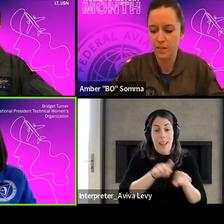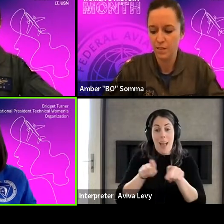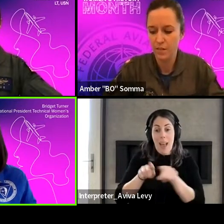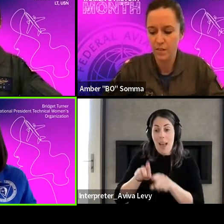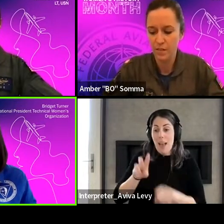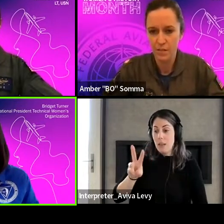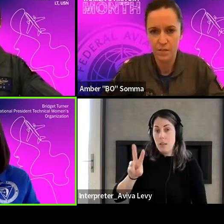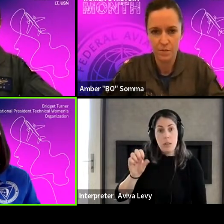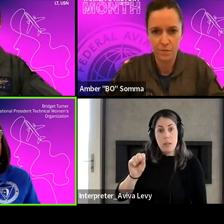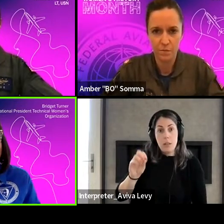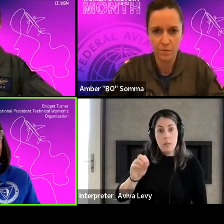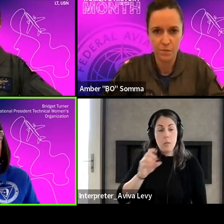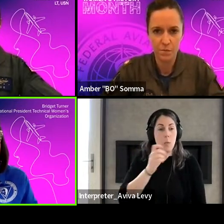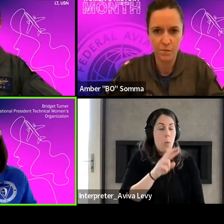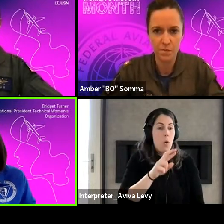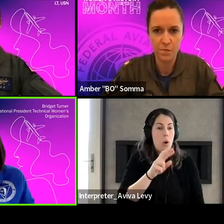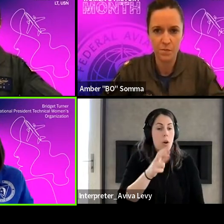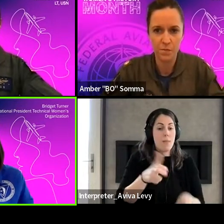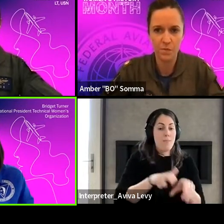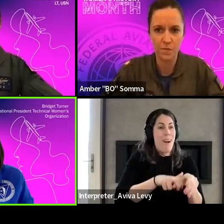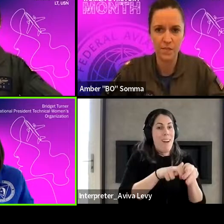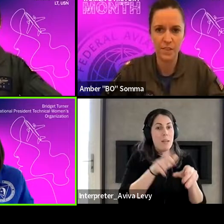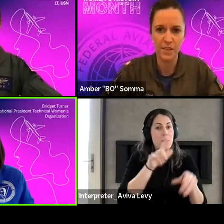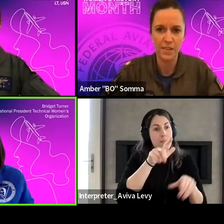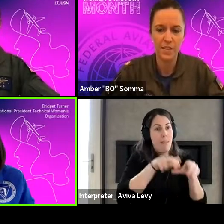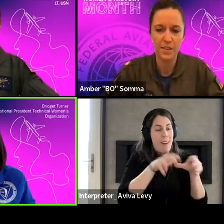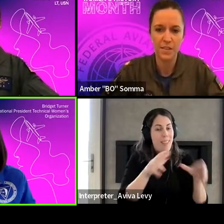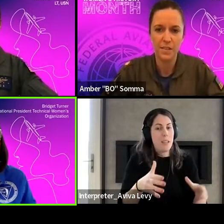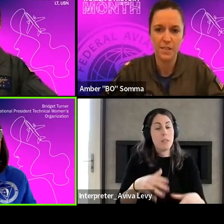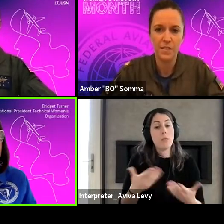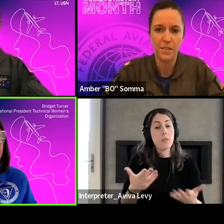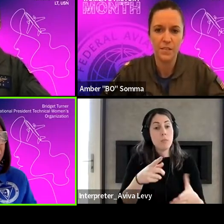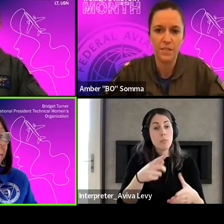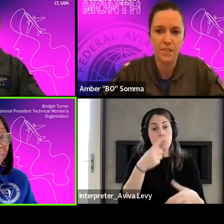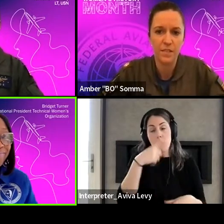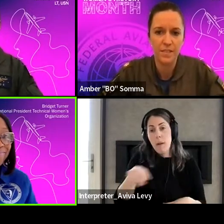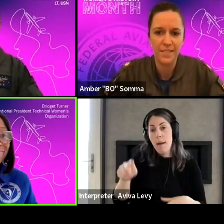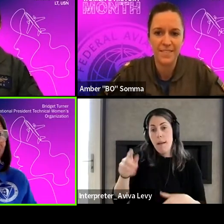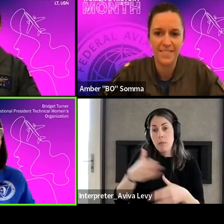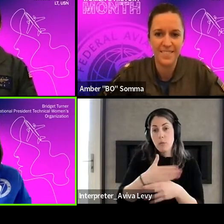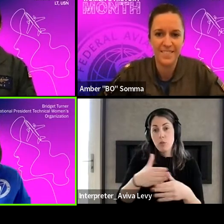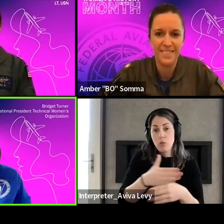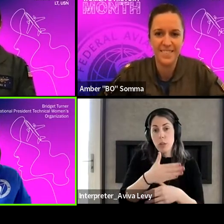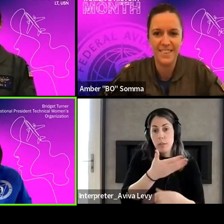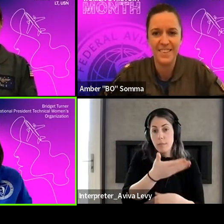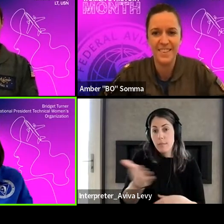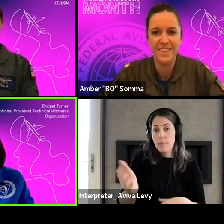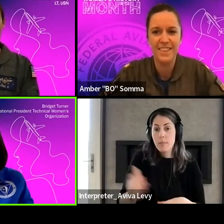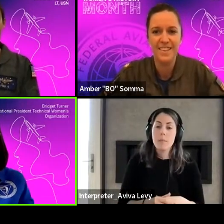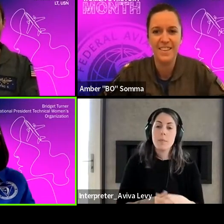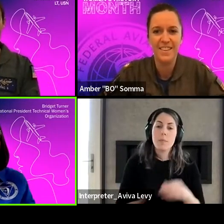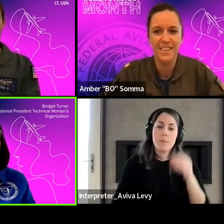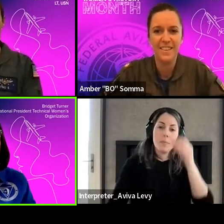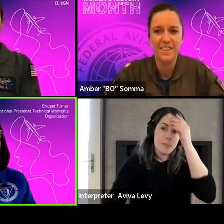So Ms. Pensley, can you please tell us one of your memorable experiences, please?